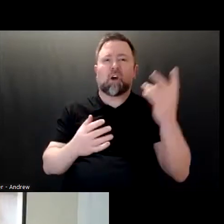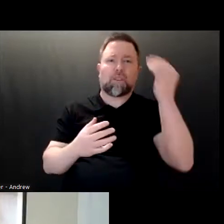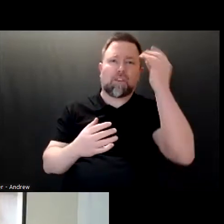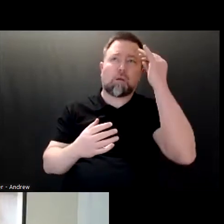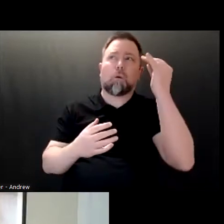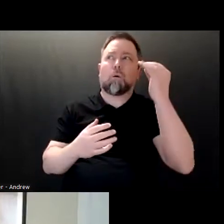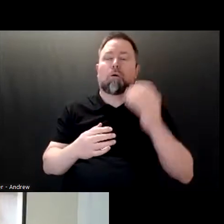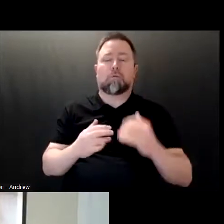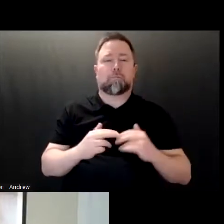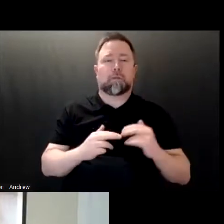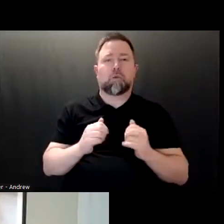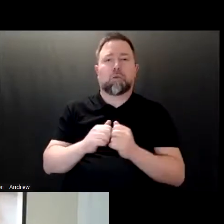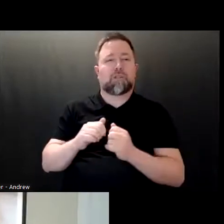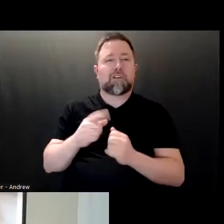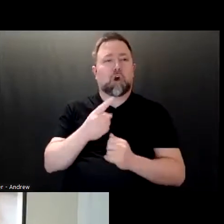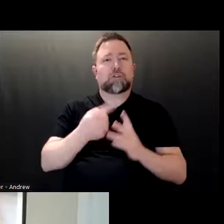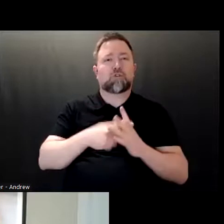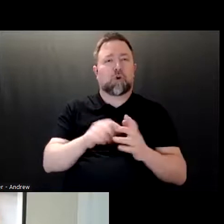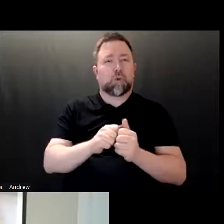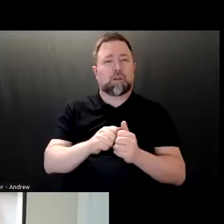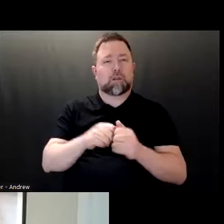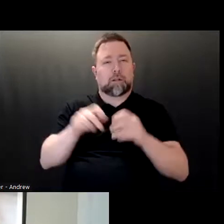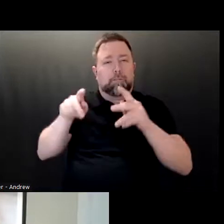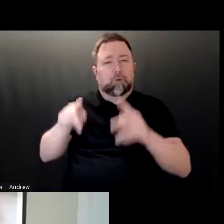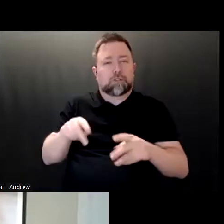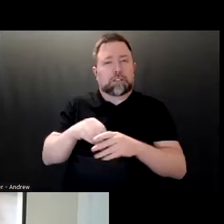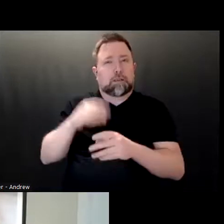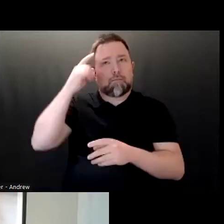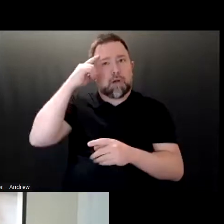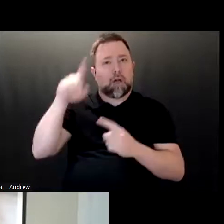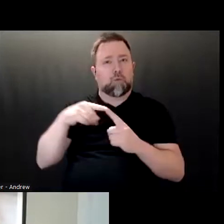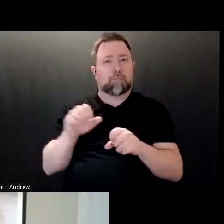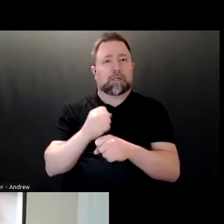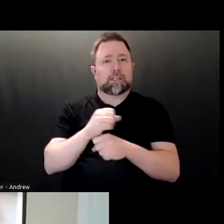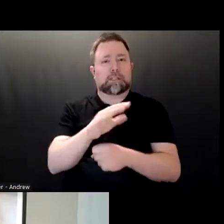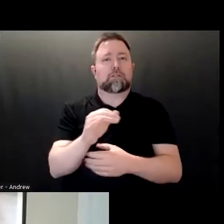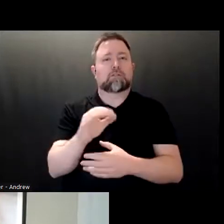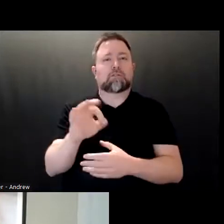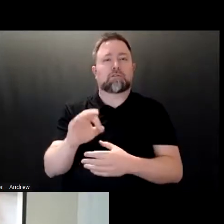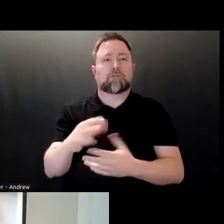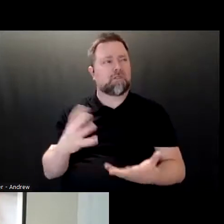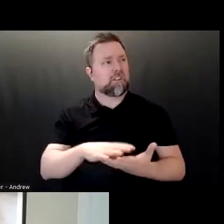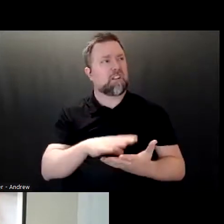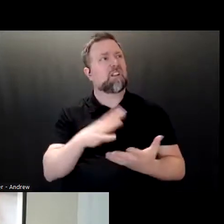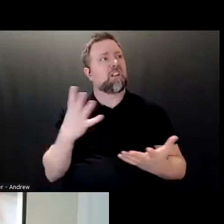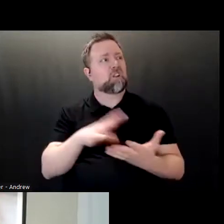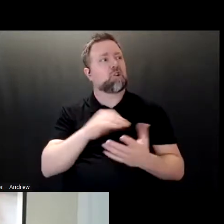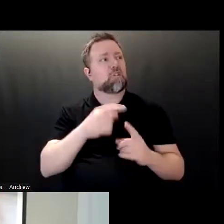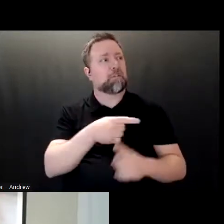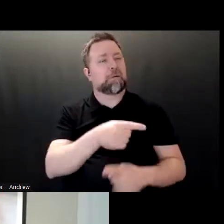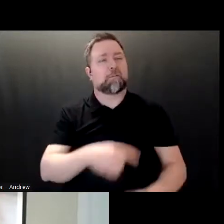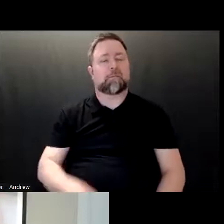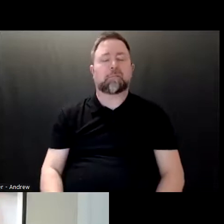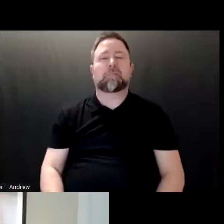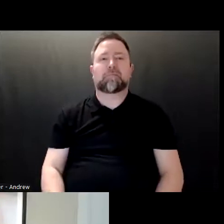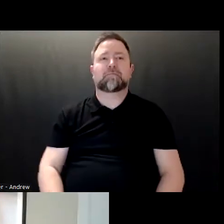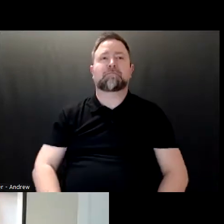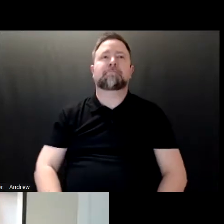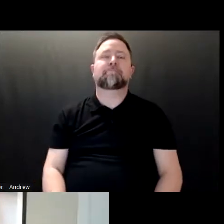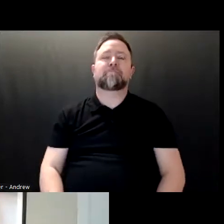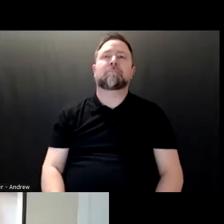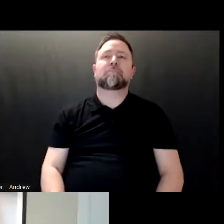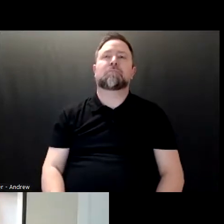But the room I'm sitting in today to join you in is it was Wharton's garage that he built